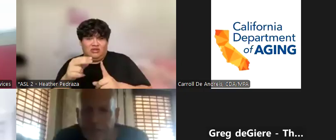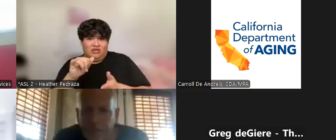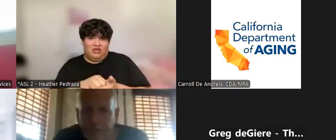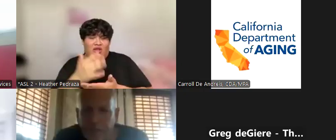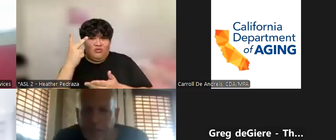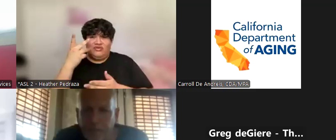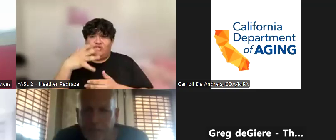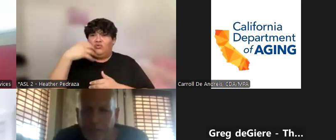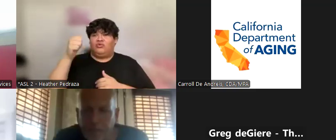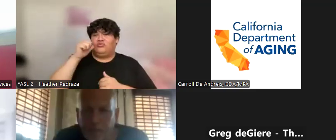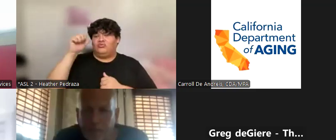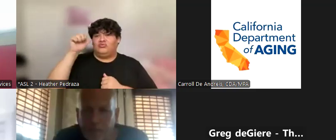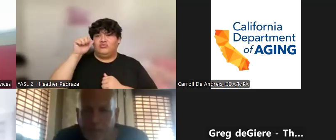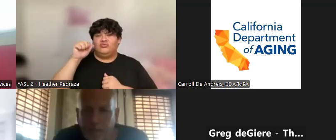adults,